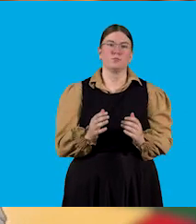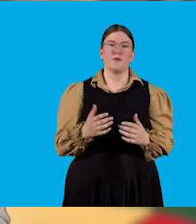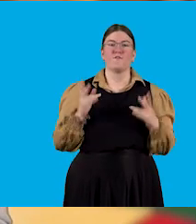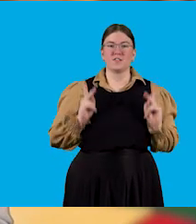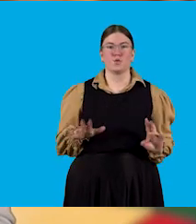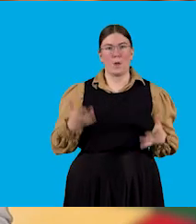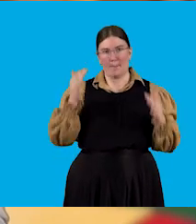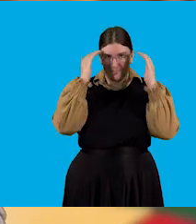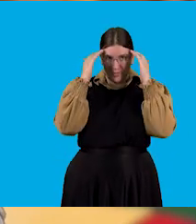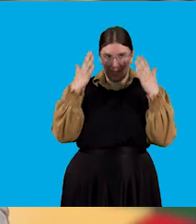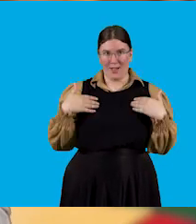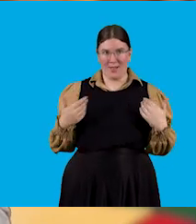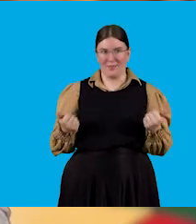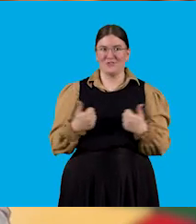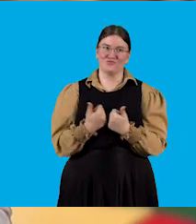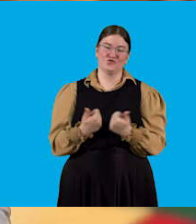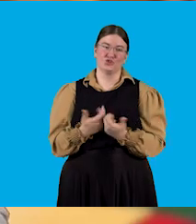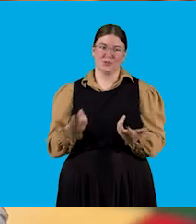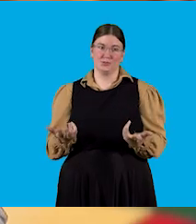they are born.